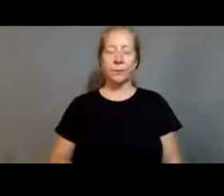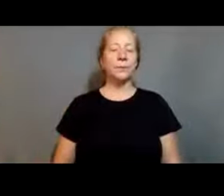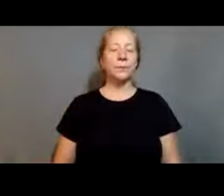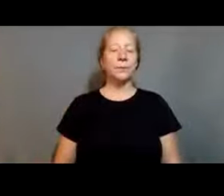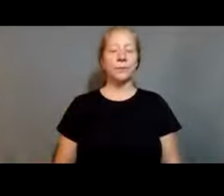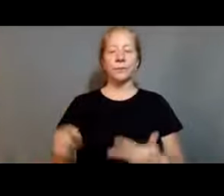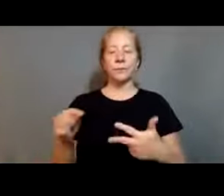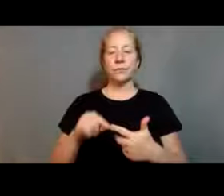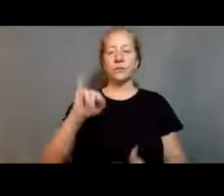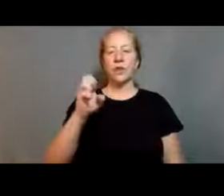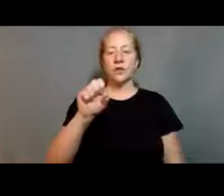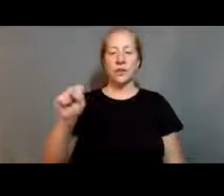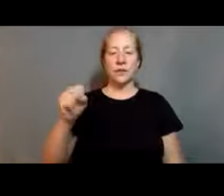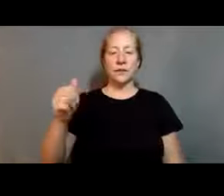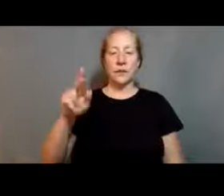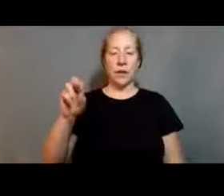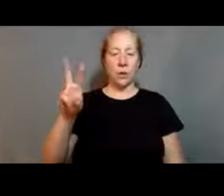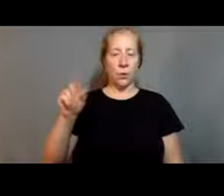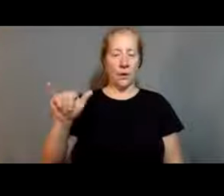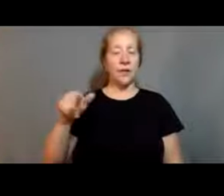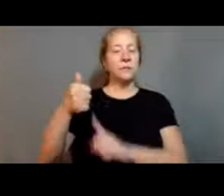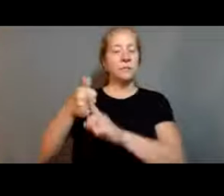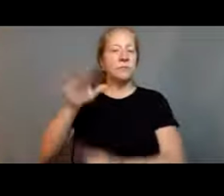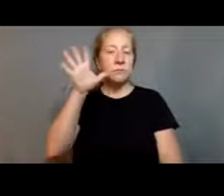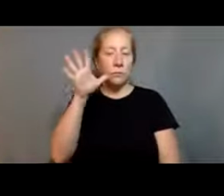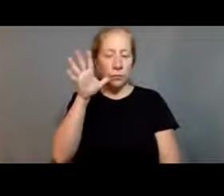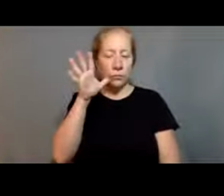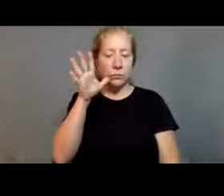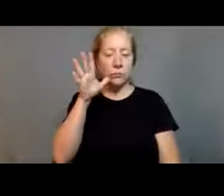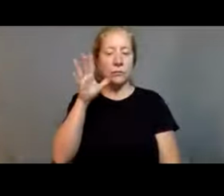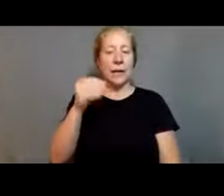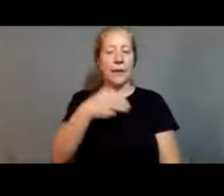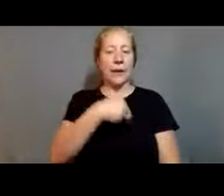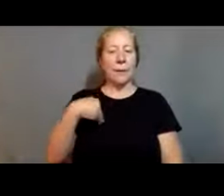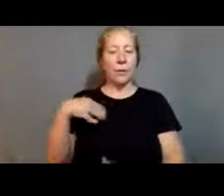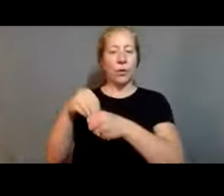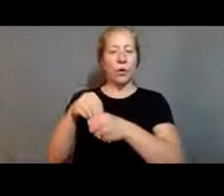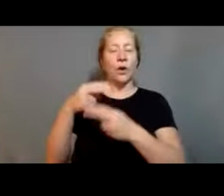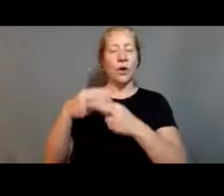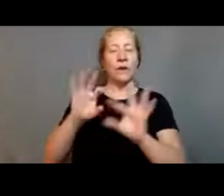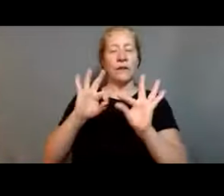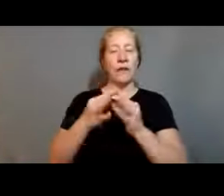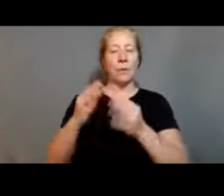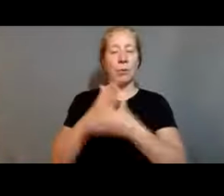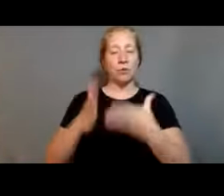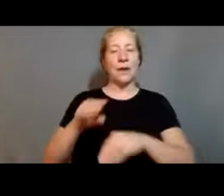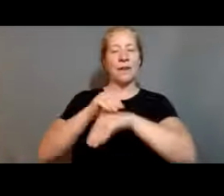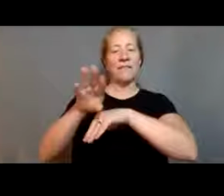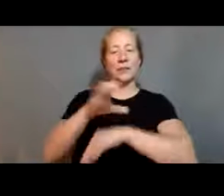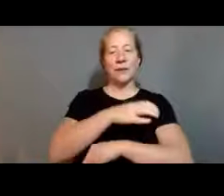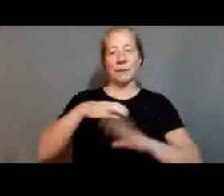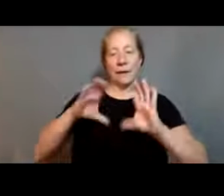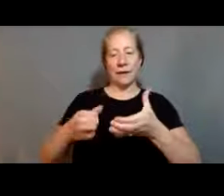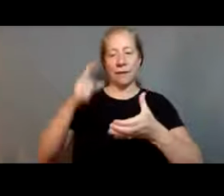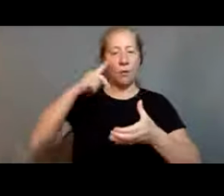Jess Hathaway, a parent and a member of the Family Partnership Advisory Committee of Portland